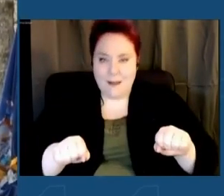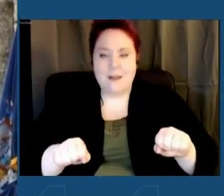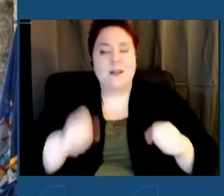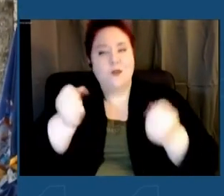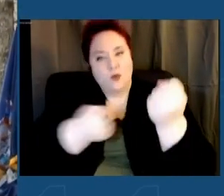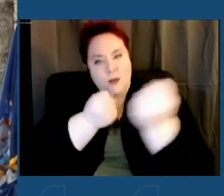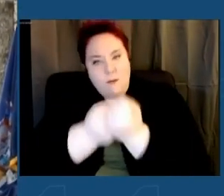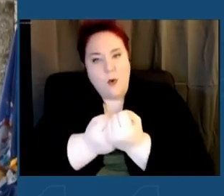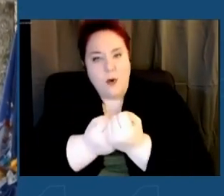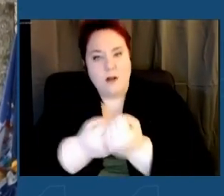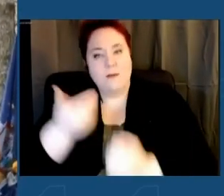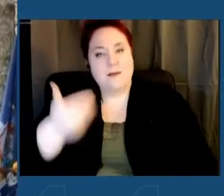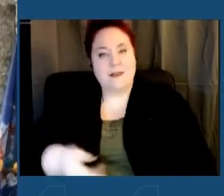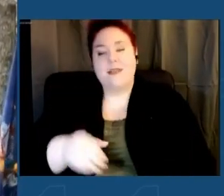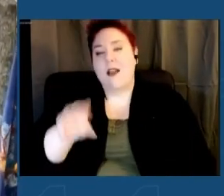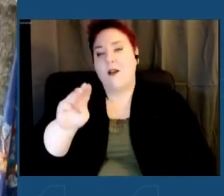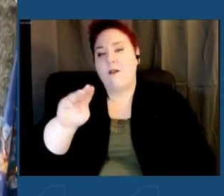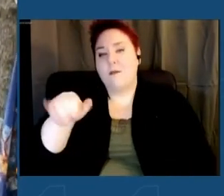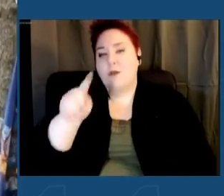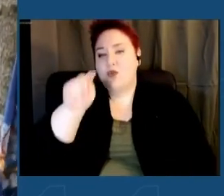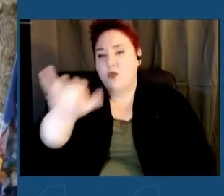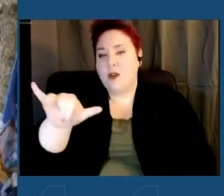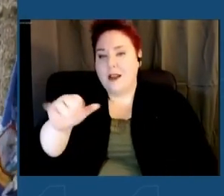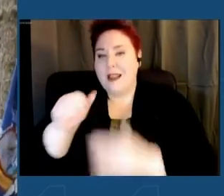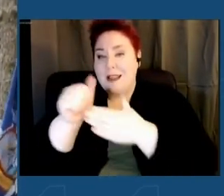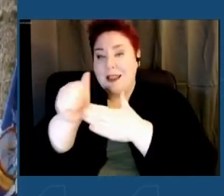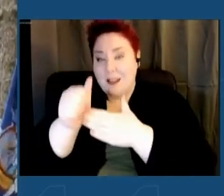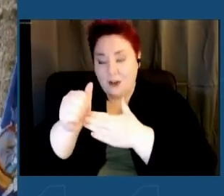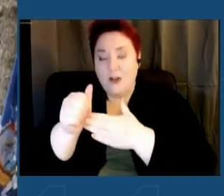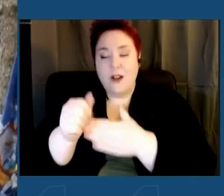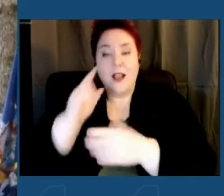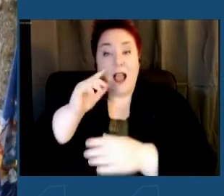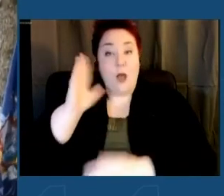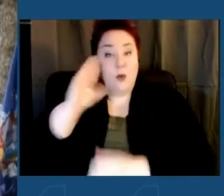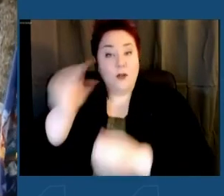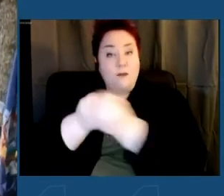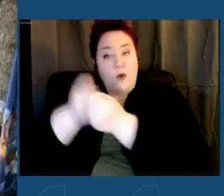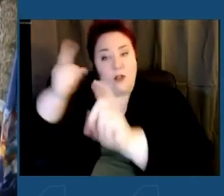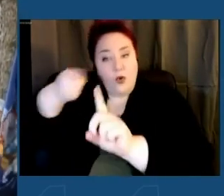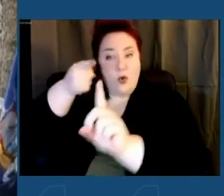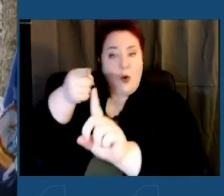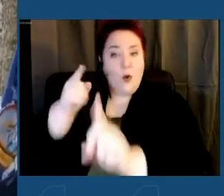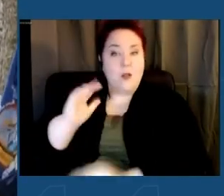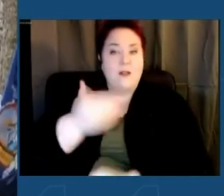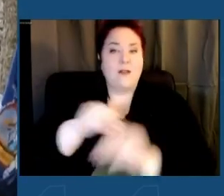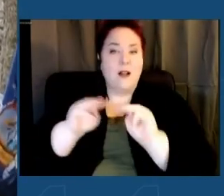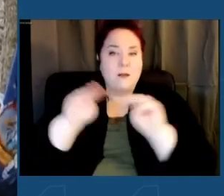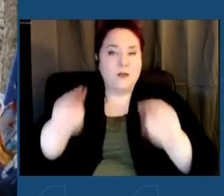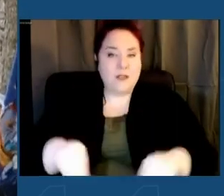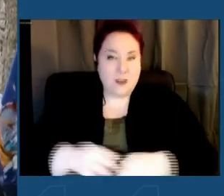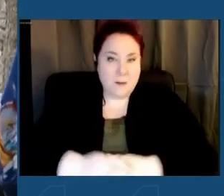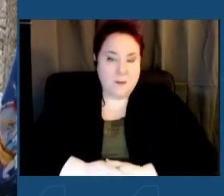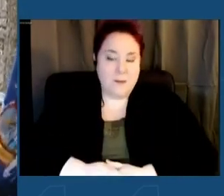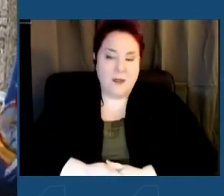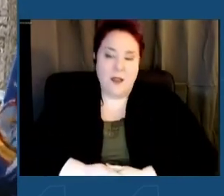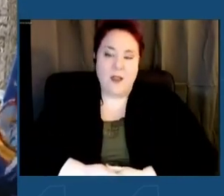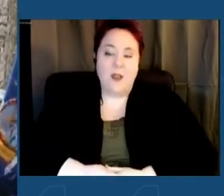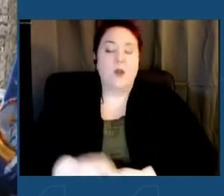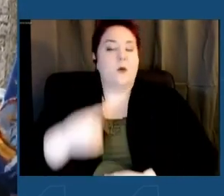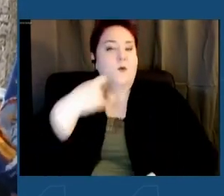Majority Leader, to support the mission of the September 11th Museum. In fact, we were just able to secure